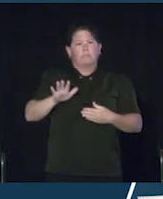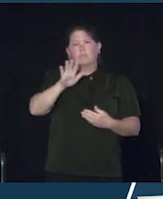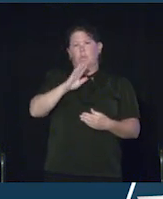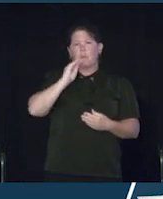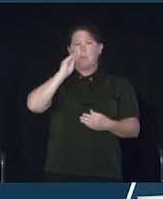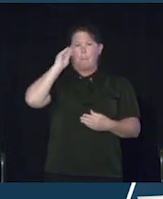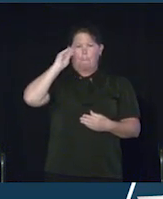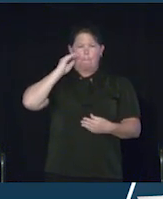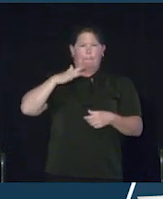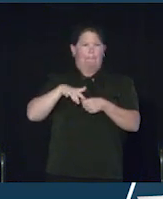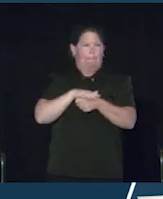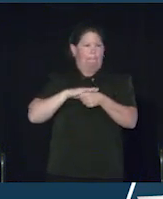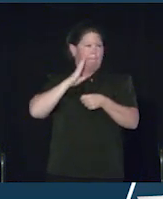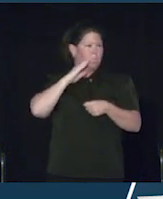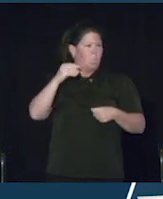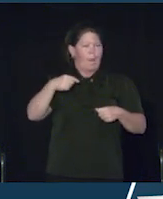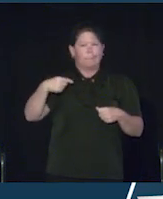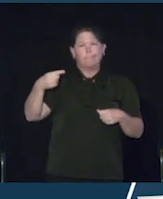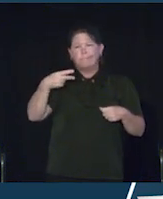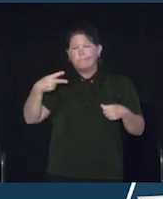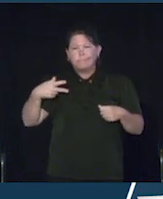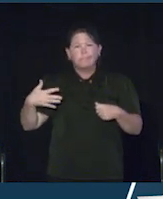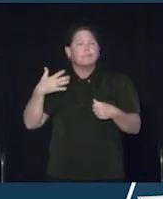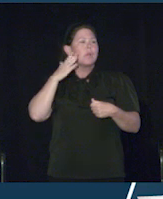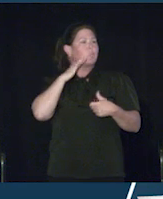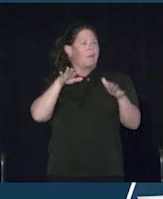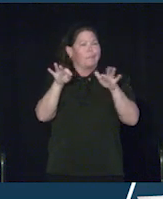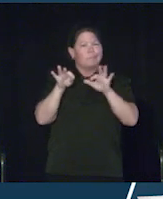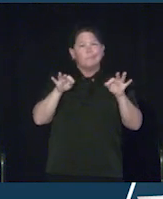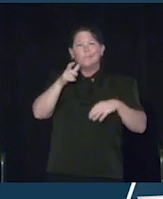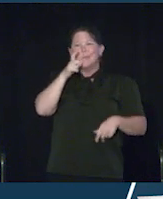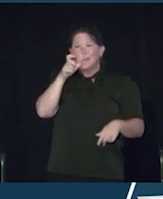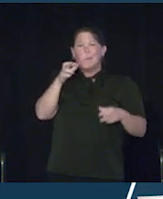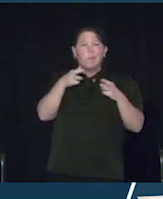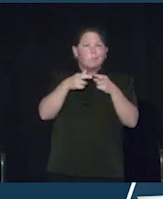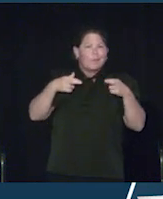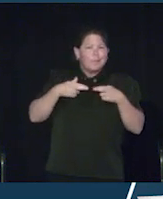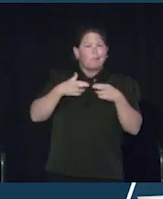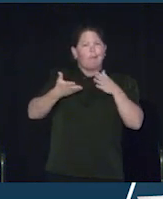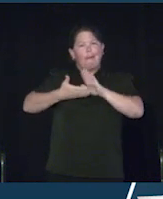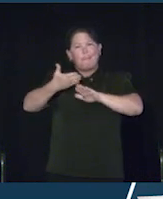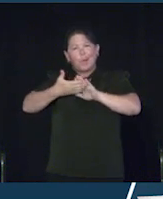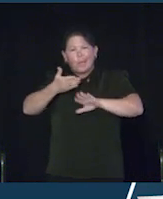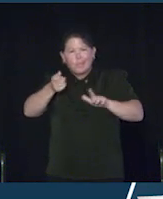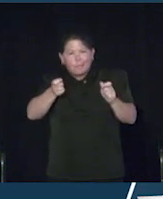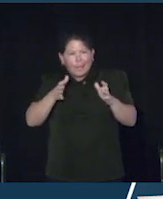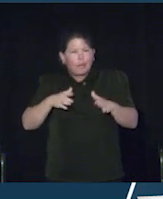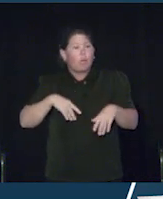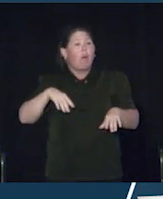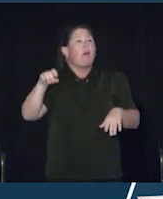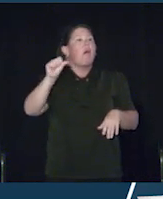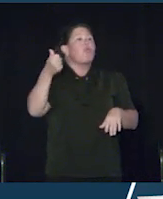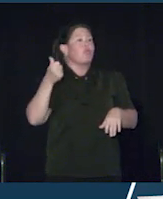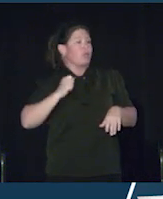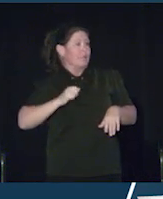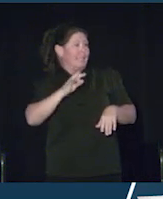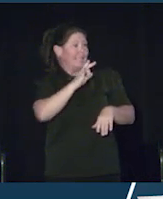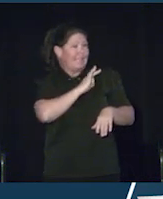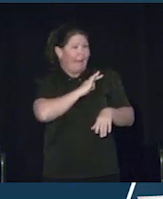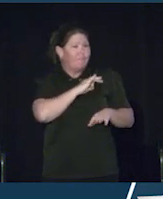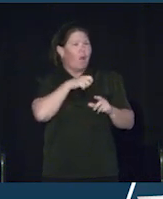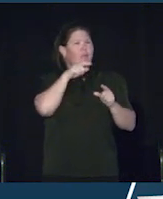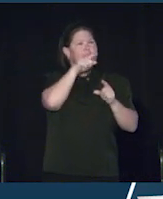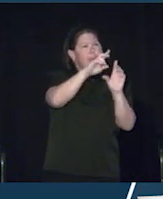tell you who the regional operations manager is for that area. It will list other staff by topic,